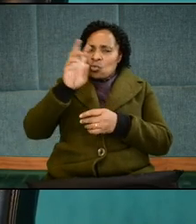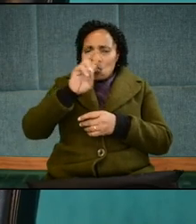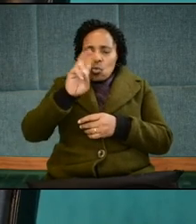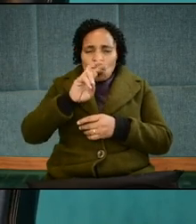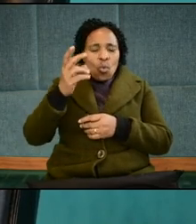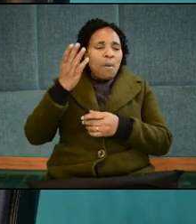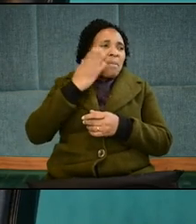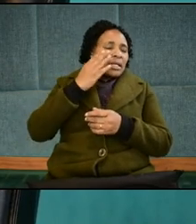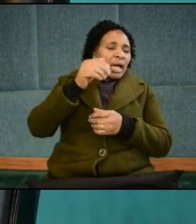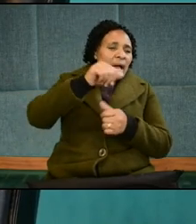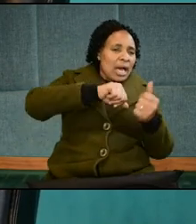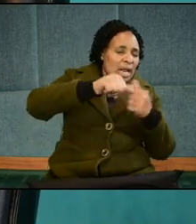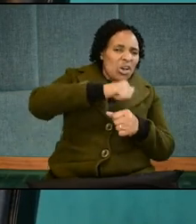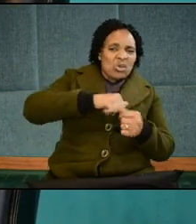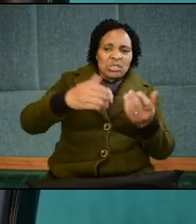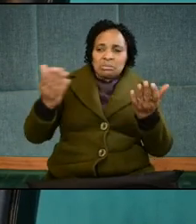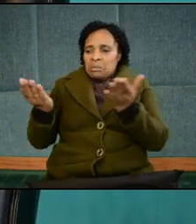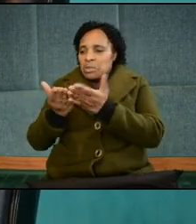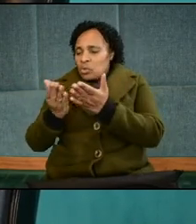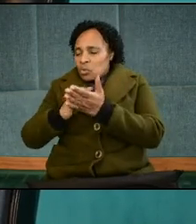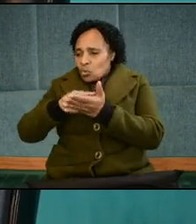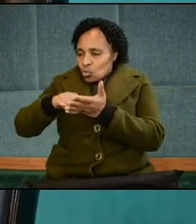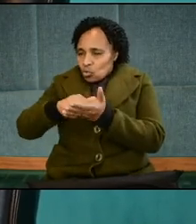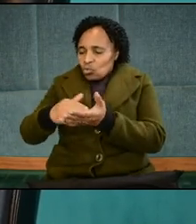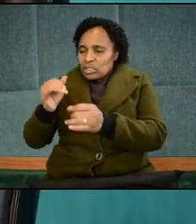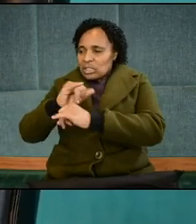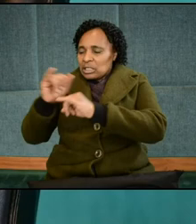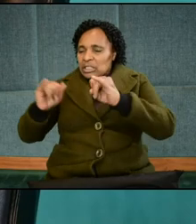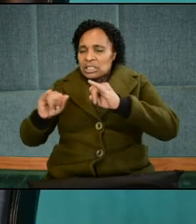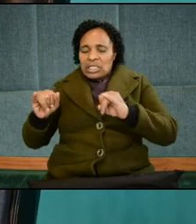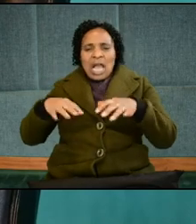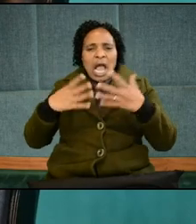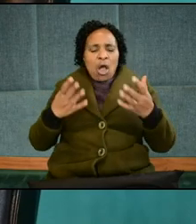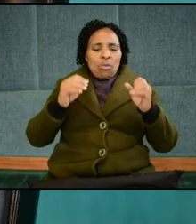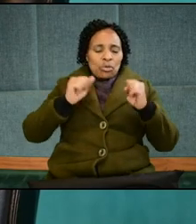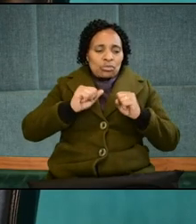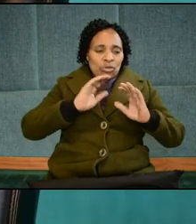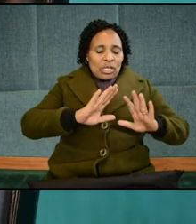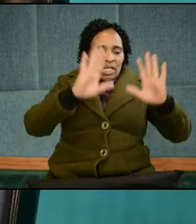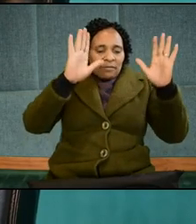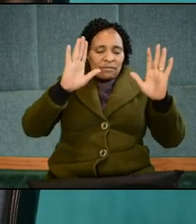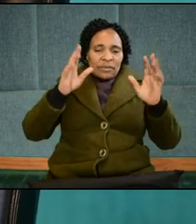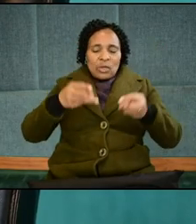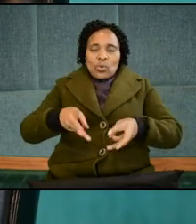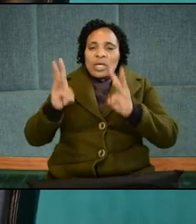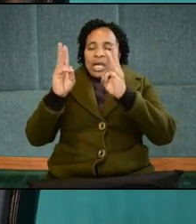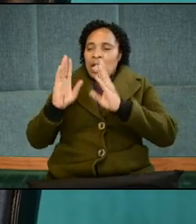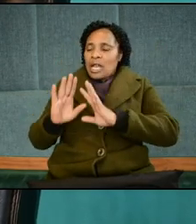around. You check if they were doing the dishes. Are the dishes clean? How am I going to leave it the way I left it?